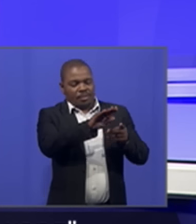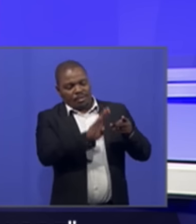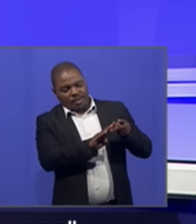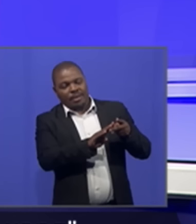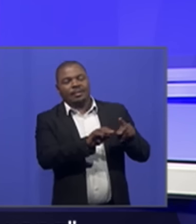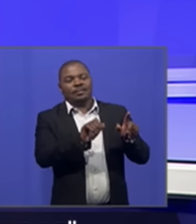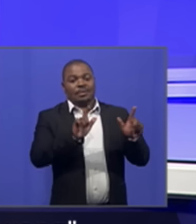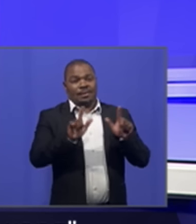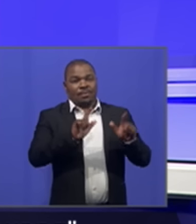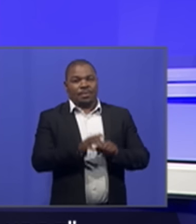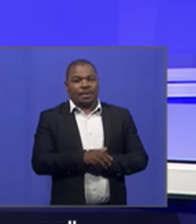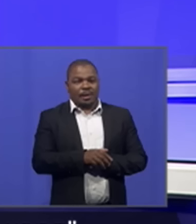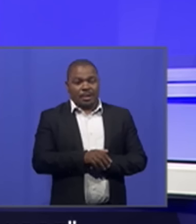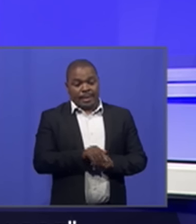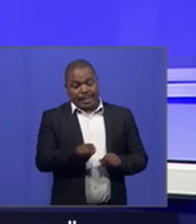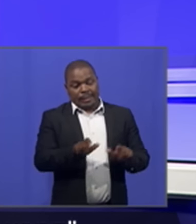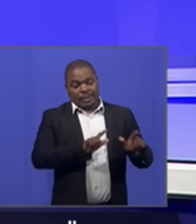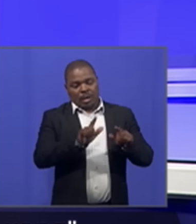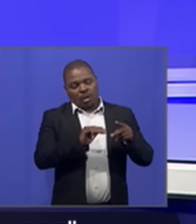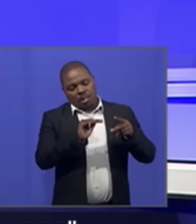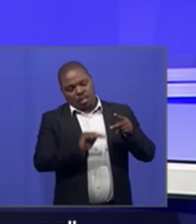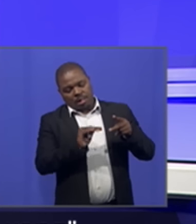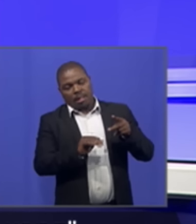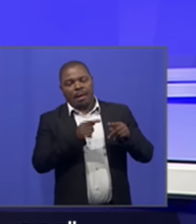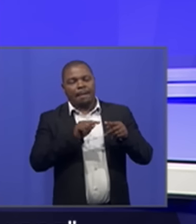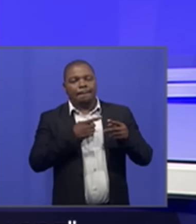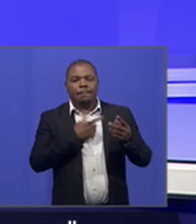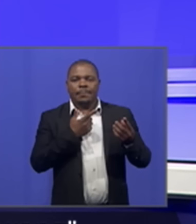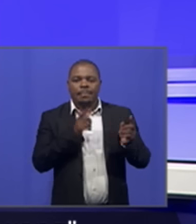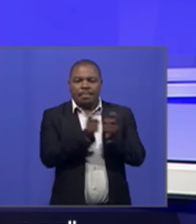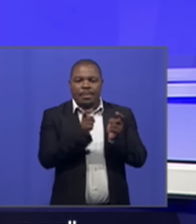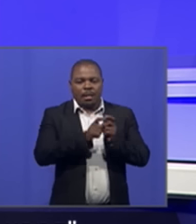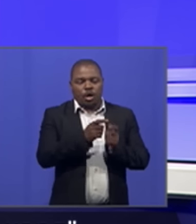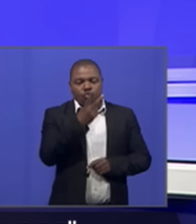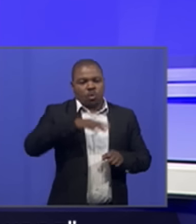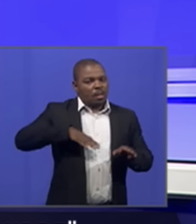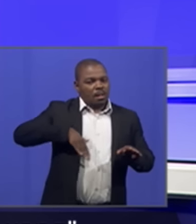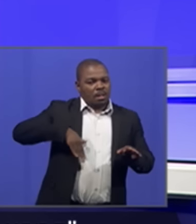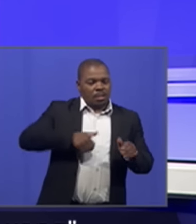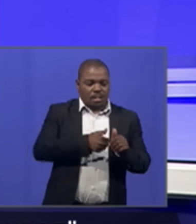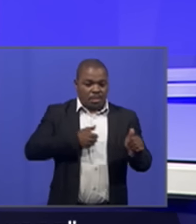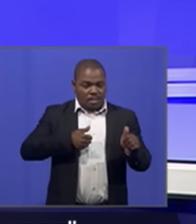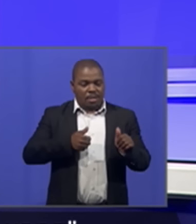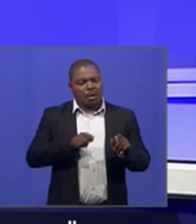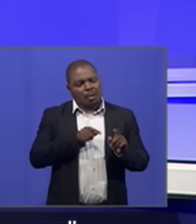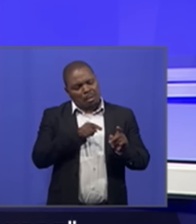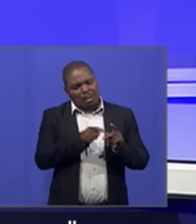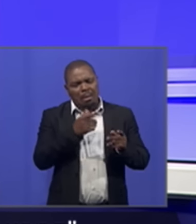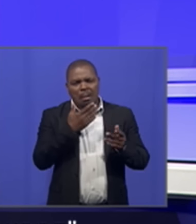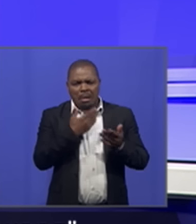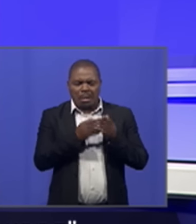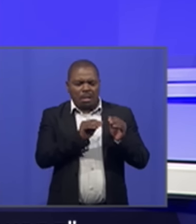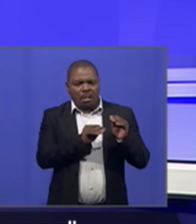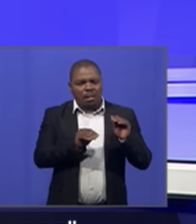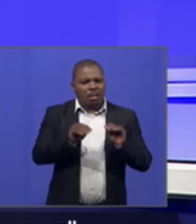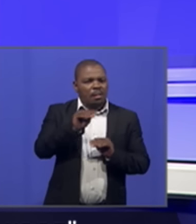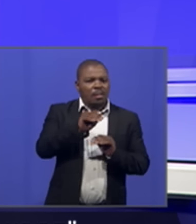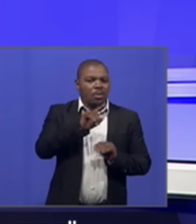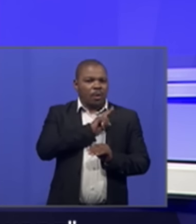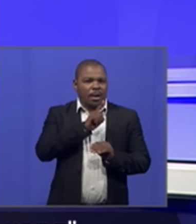Sundowns yeo e na go le dipapadi tše pedi ka letsogong. E na le monyetla o mogolo wa go ba maemong a pele ge e ka